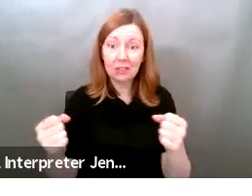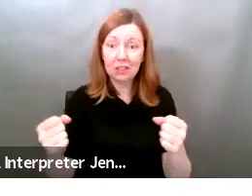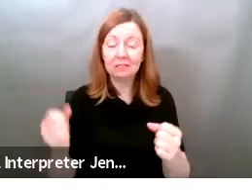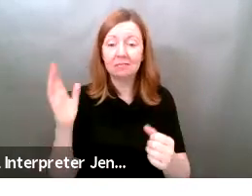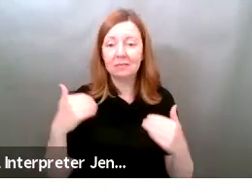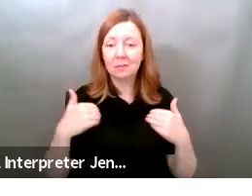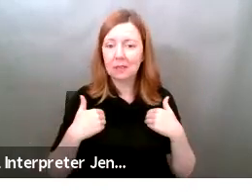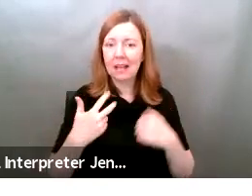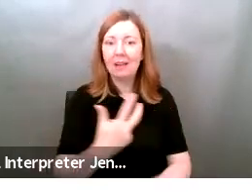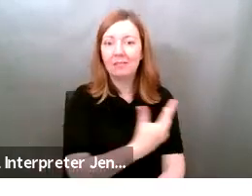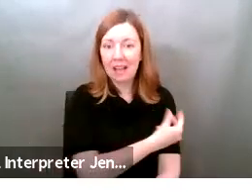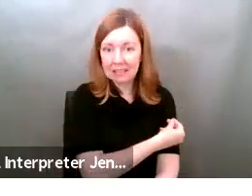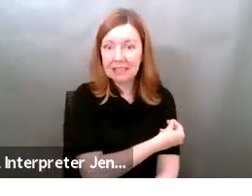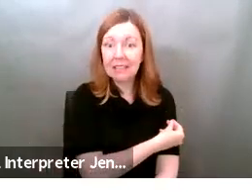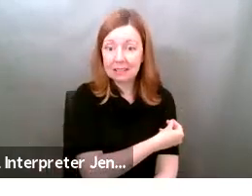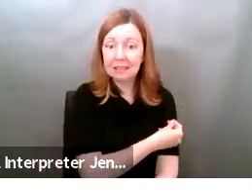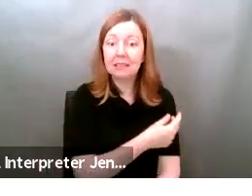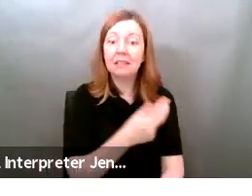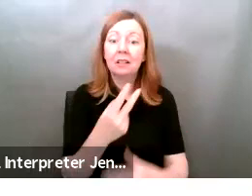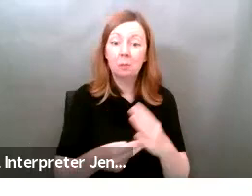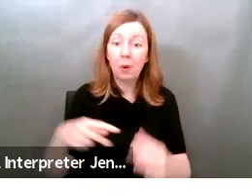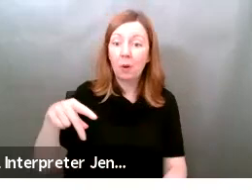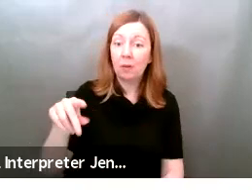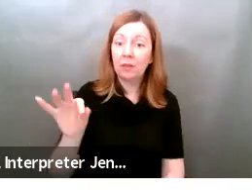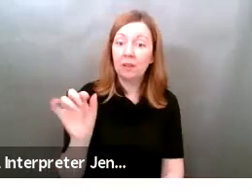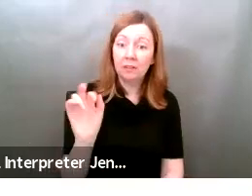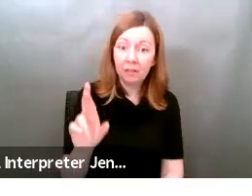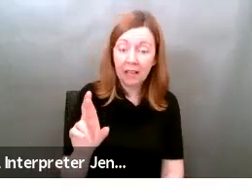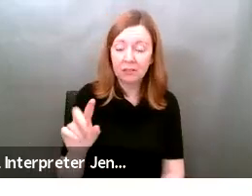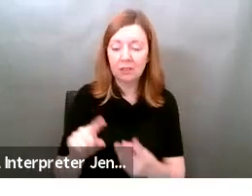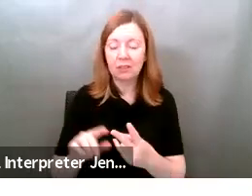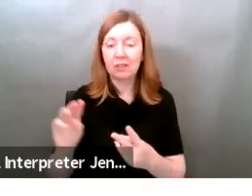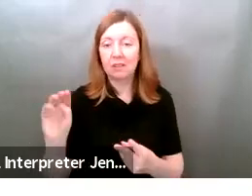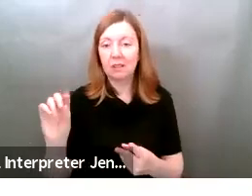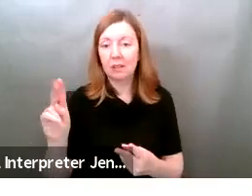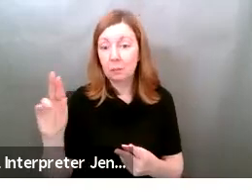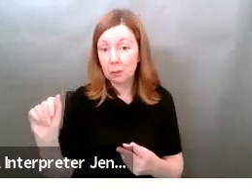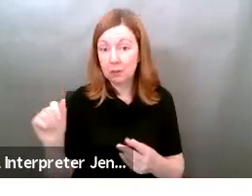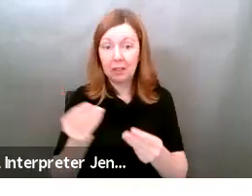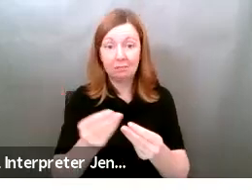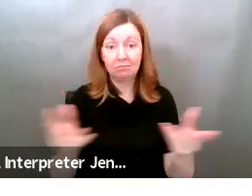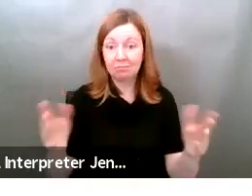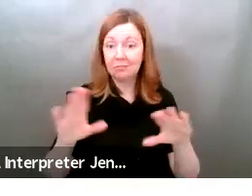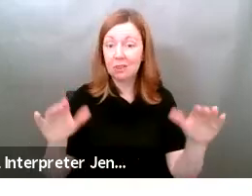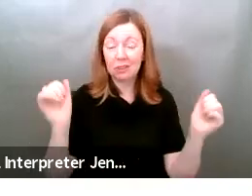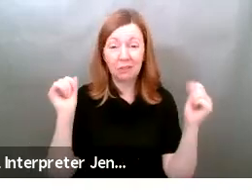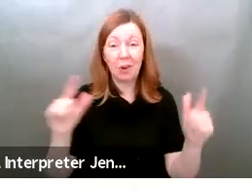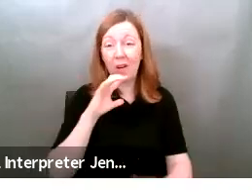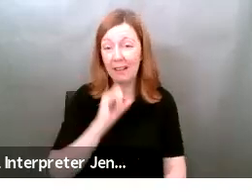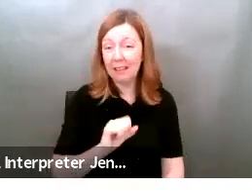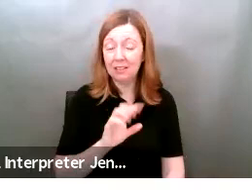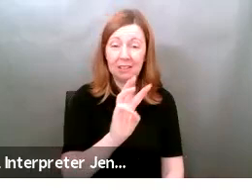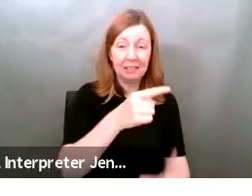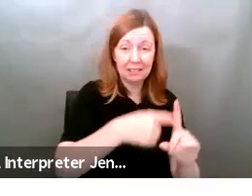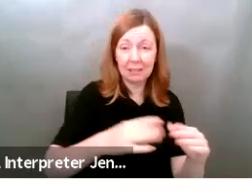have vaccine, both Pfizer and Moderna, that could be given to children of all ages, 6 months and